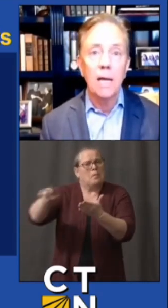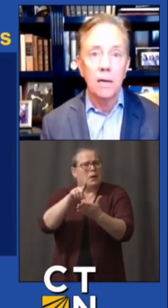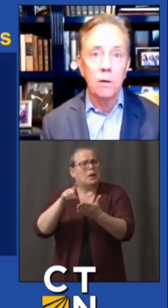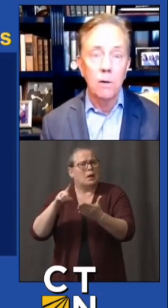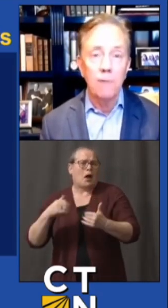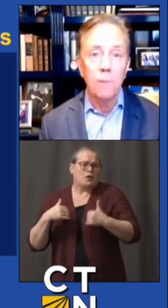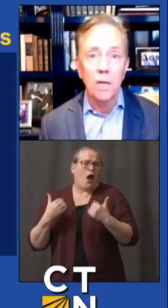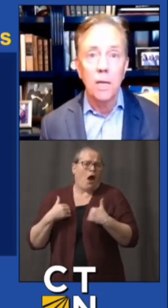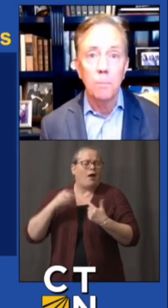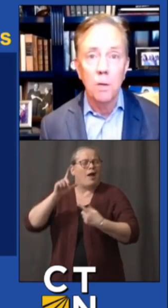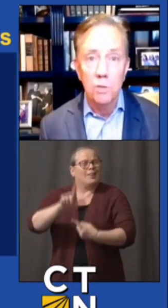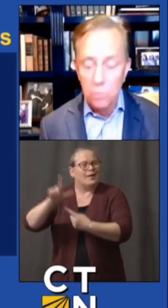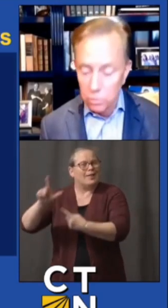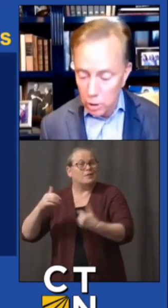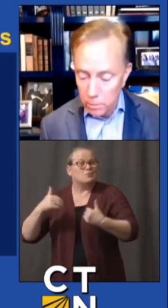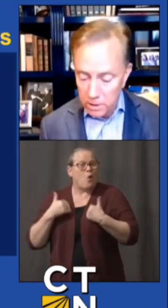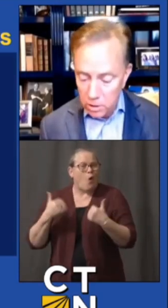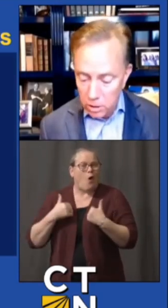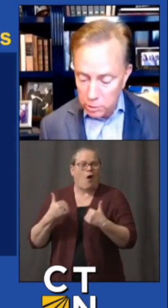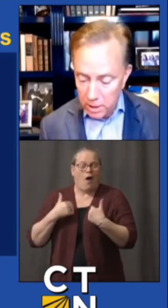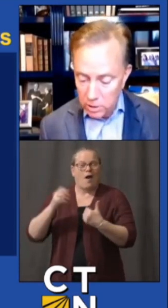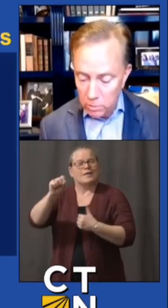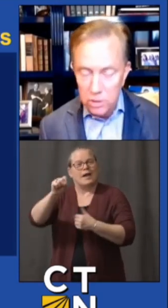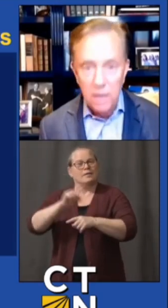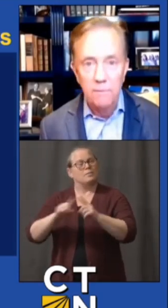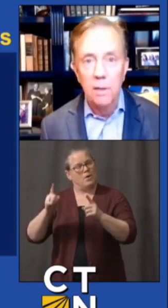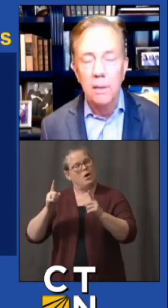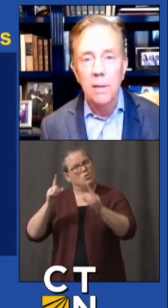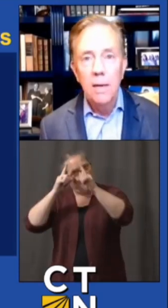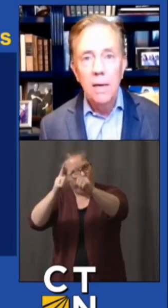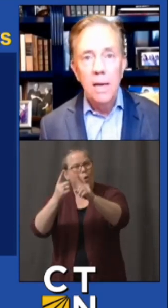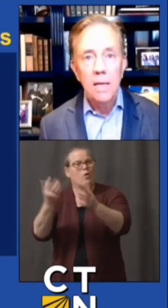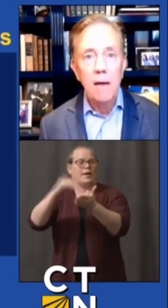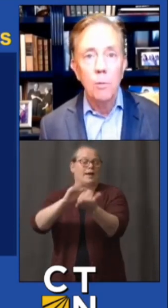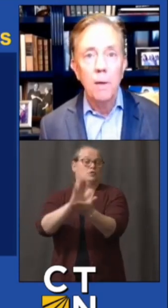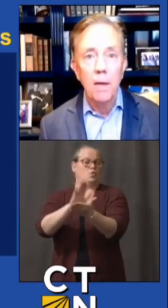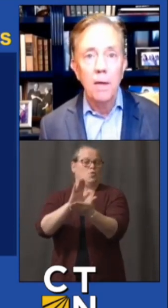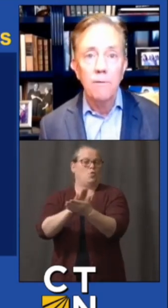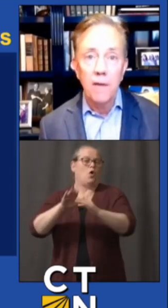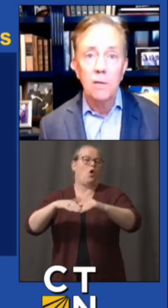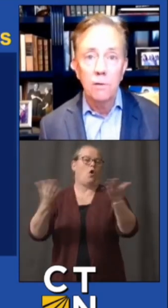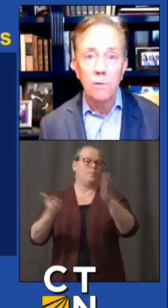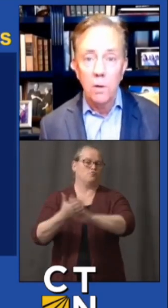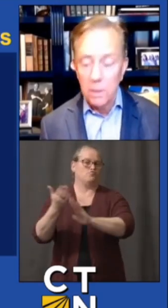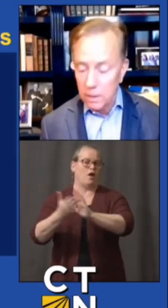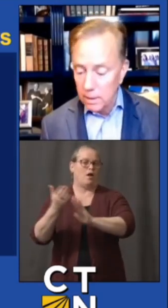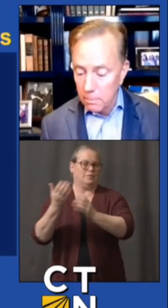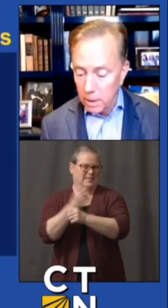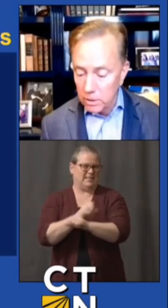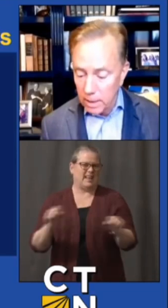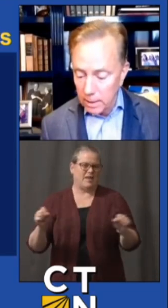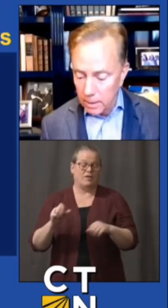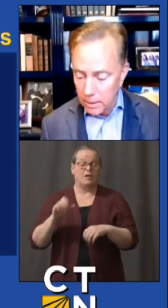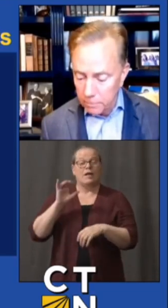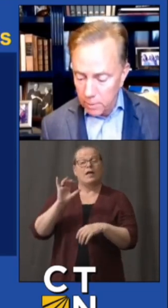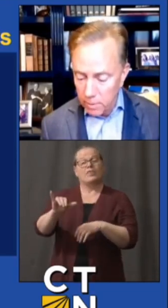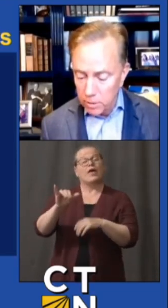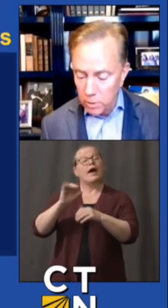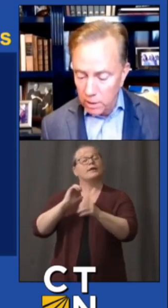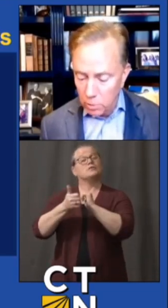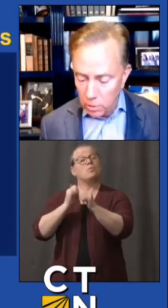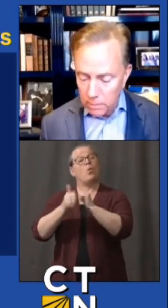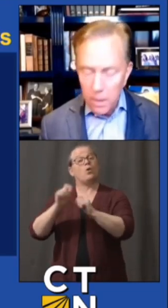again, an effort to keep those schools open as long as we can do it safely. And that will be effective on Monday,